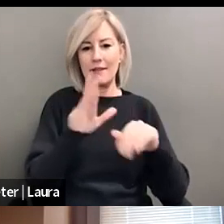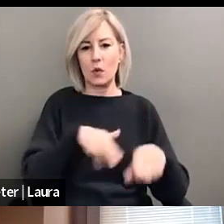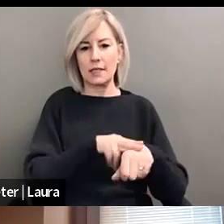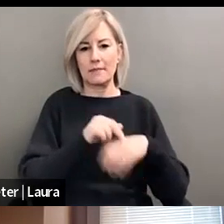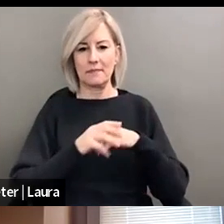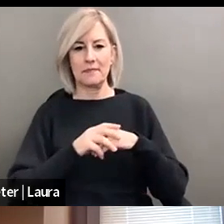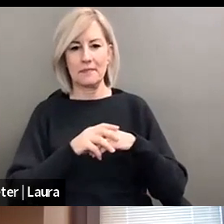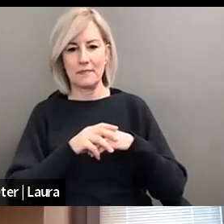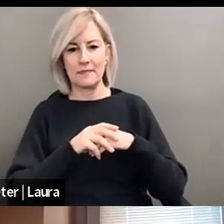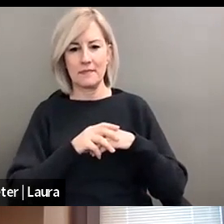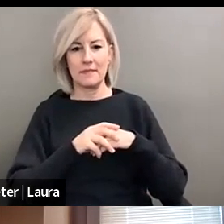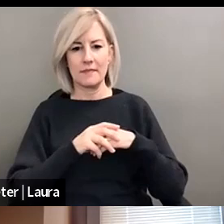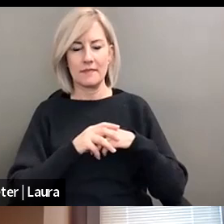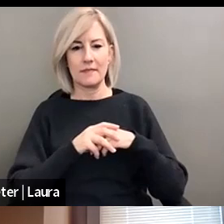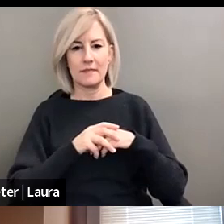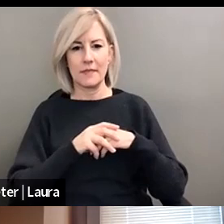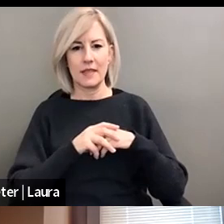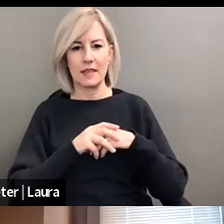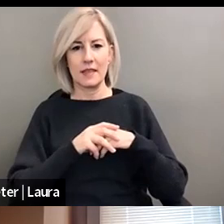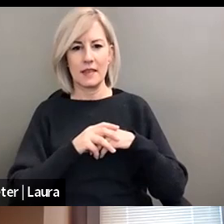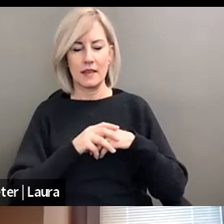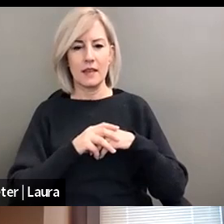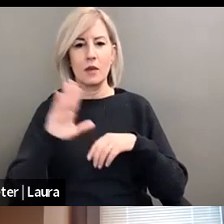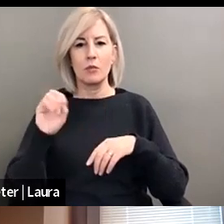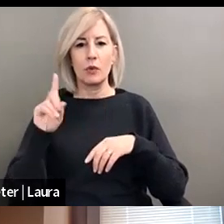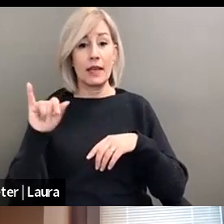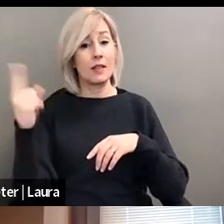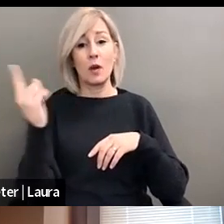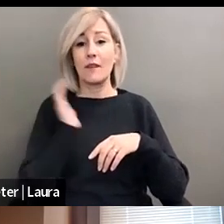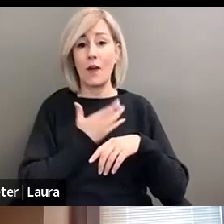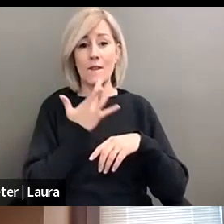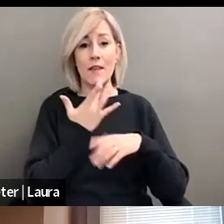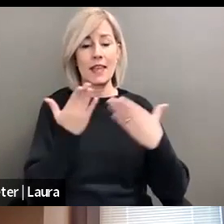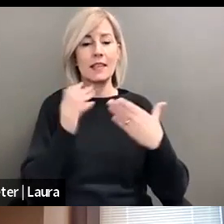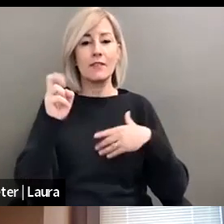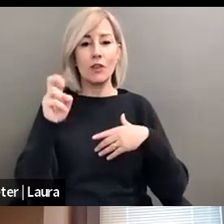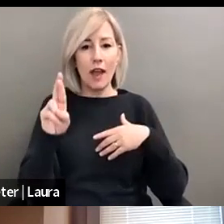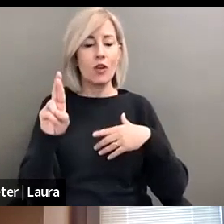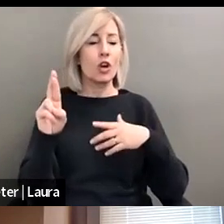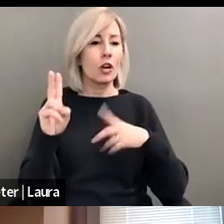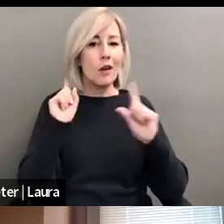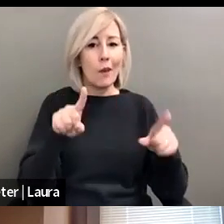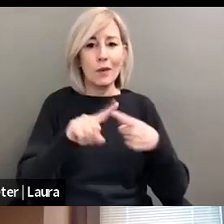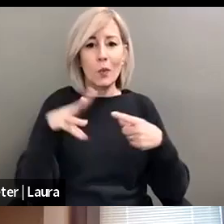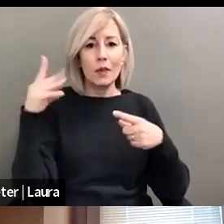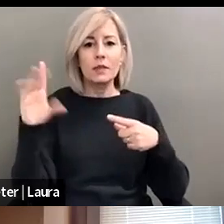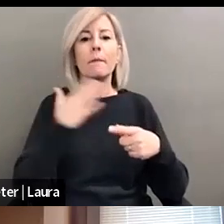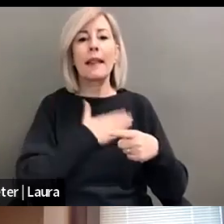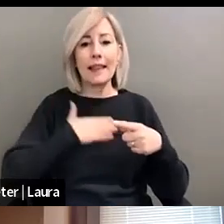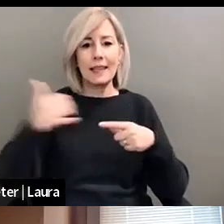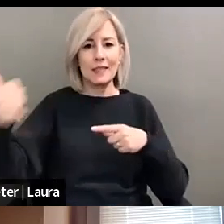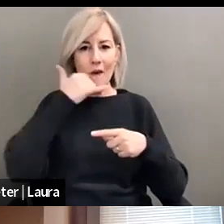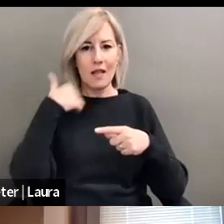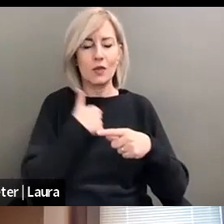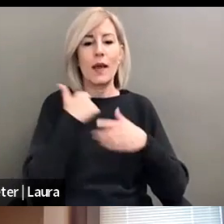you. I'll make Sorry, that plug Kirsten. too, that's one of our favorite things that we do get to do. If you're ever traveling to DC, please call us. We